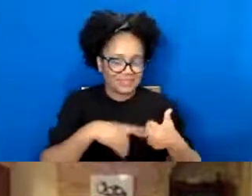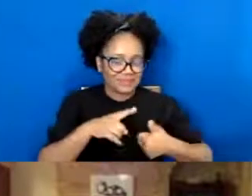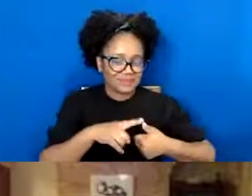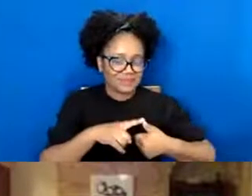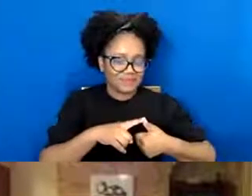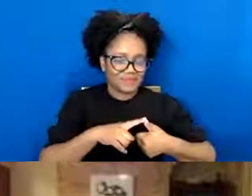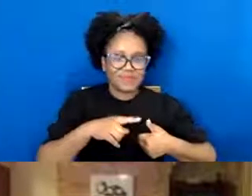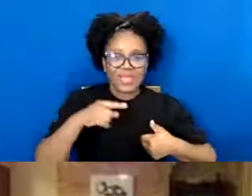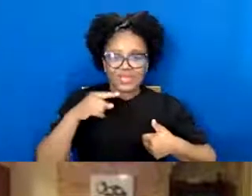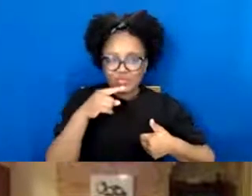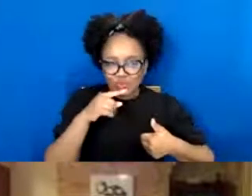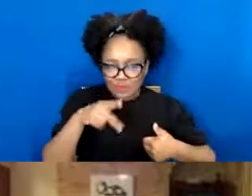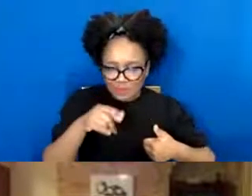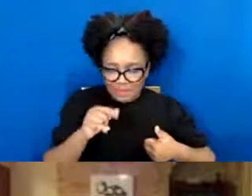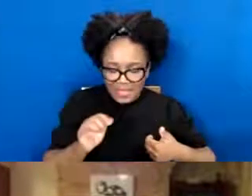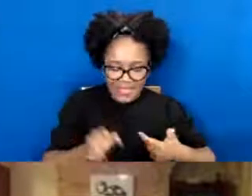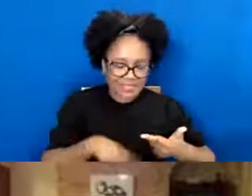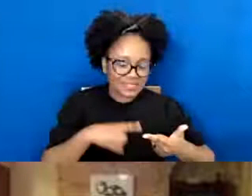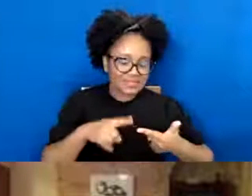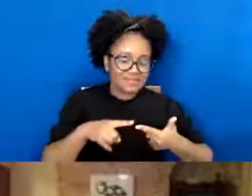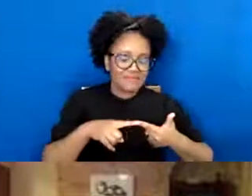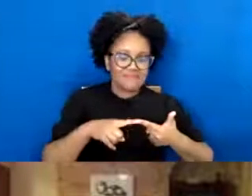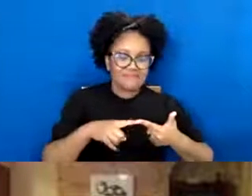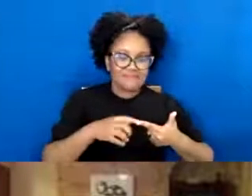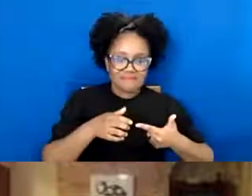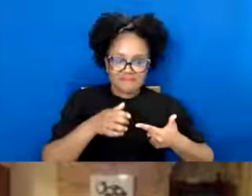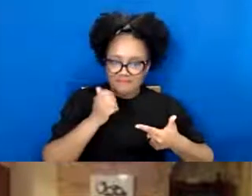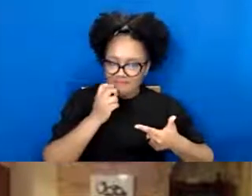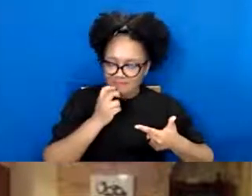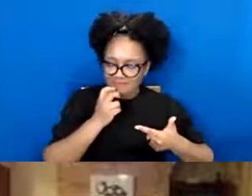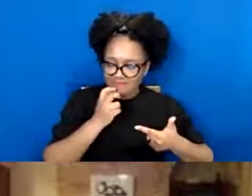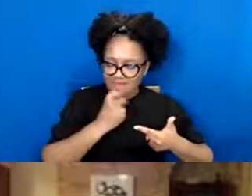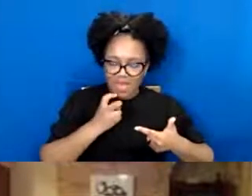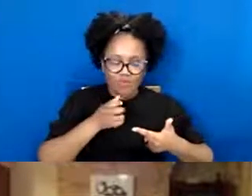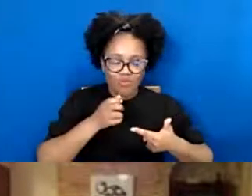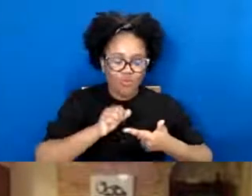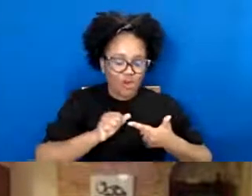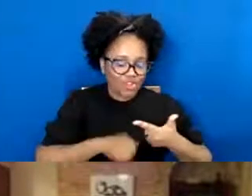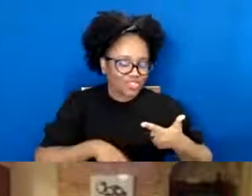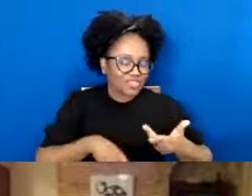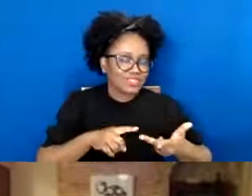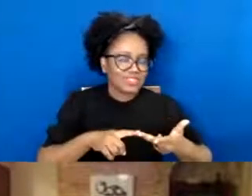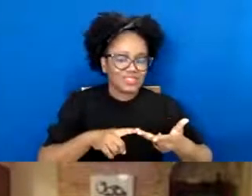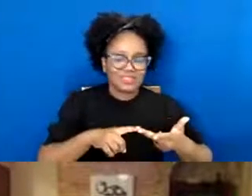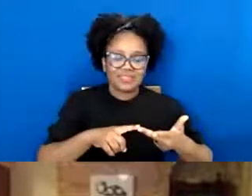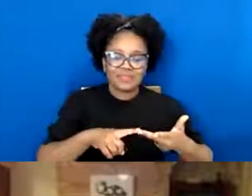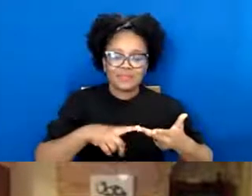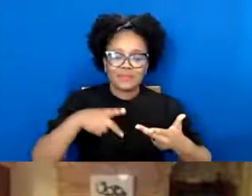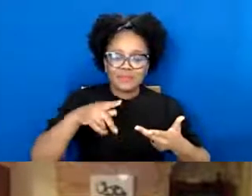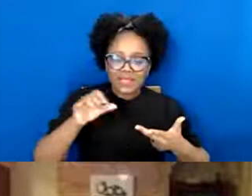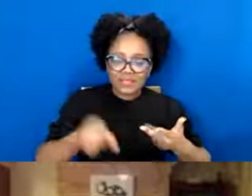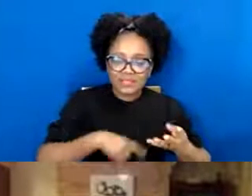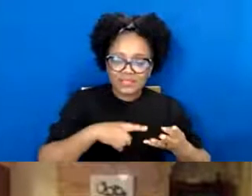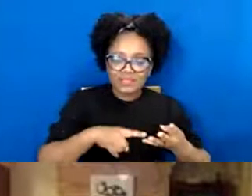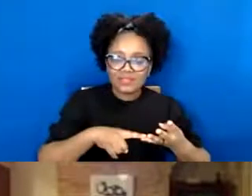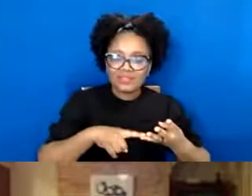toothpaste, mouthwash, cheese again, pills, the air post rain, and bacon.